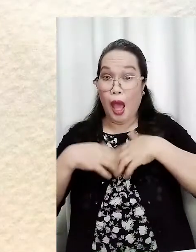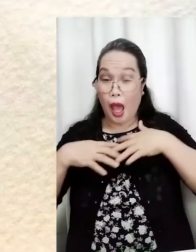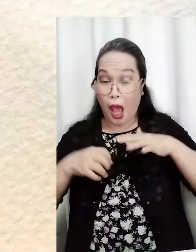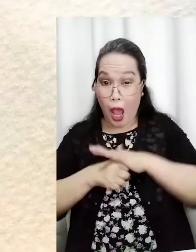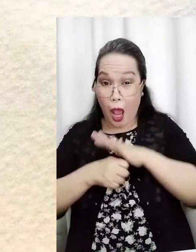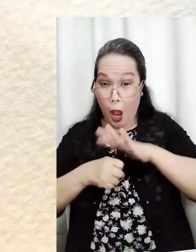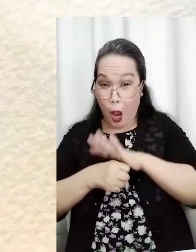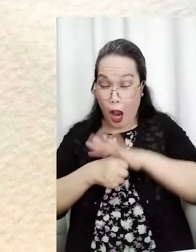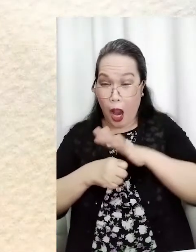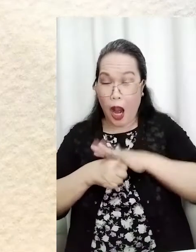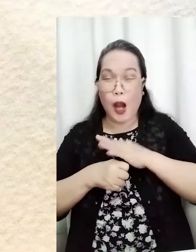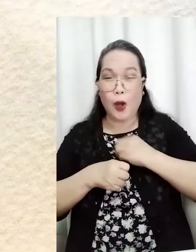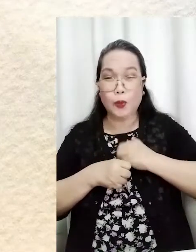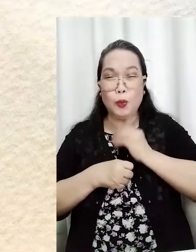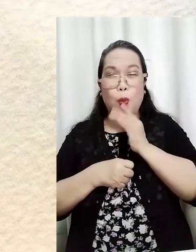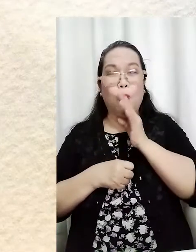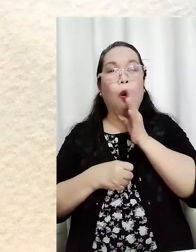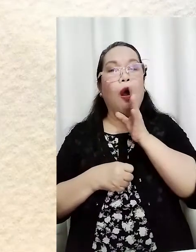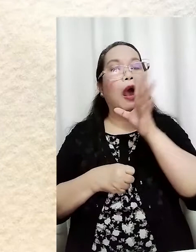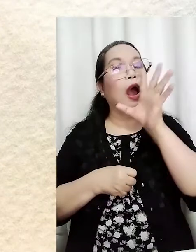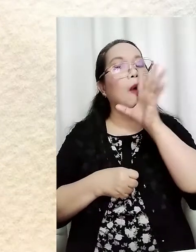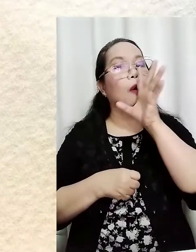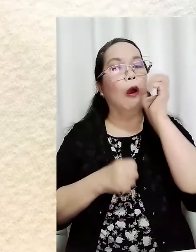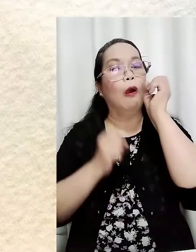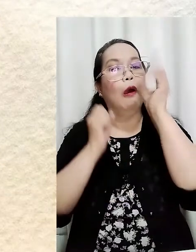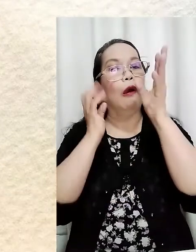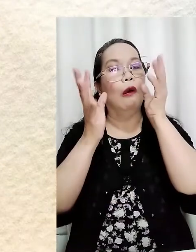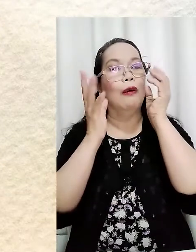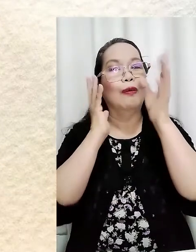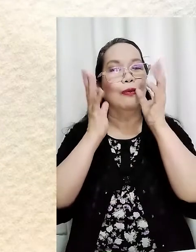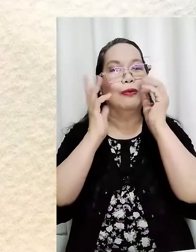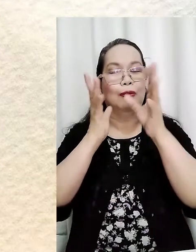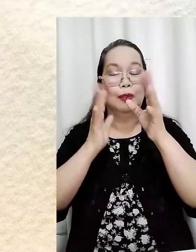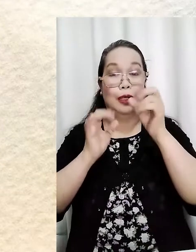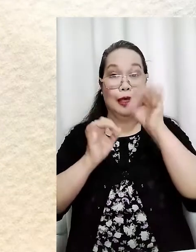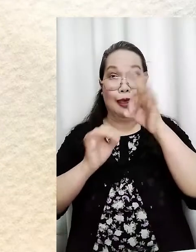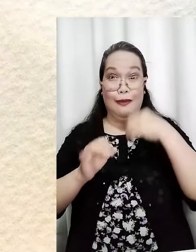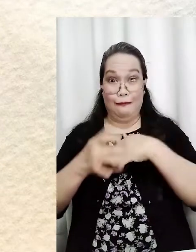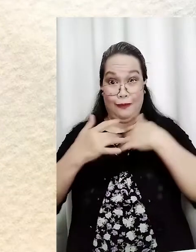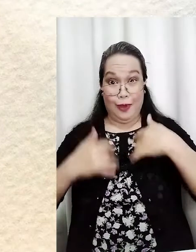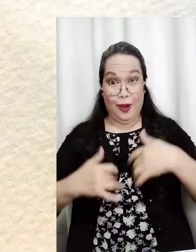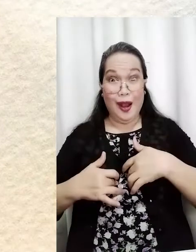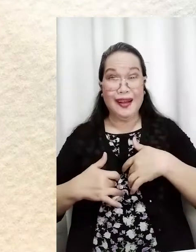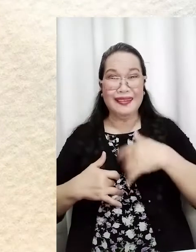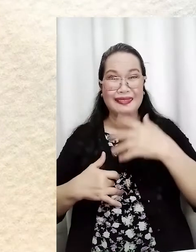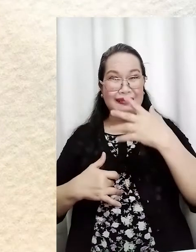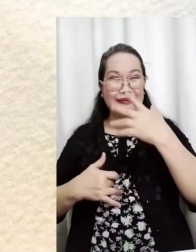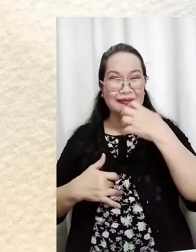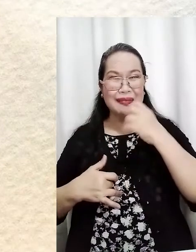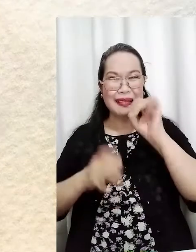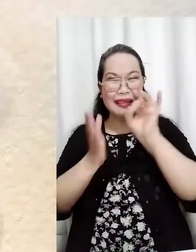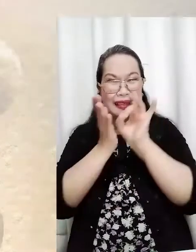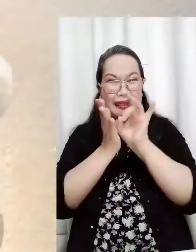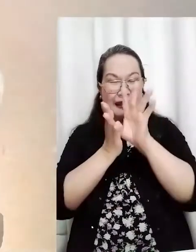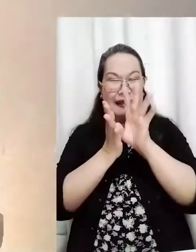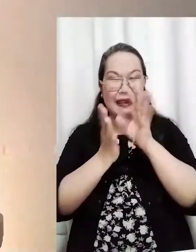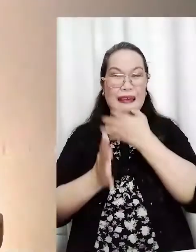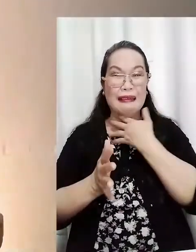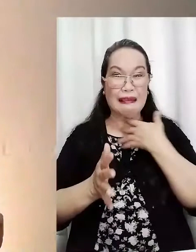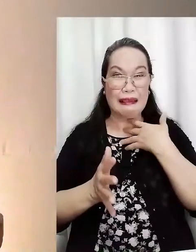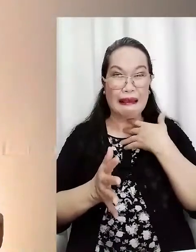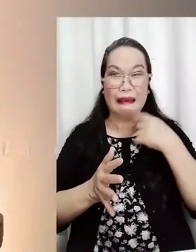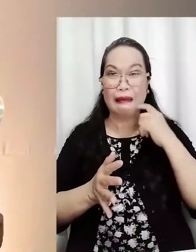speaks. If our hearts are filled with hatred, lust, covetousness, these becomes